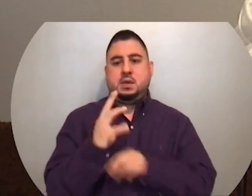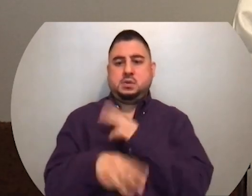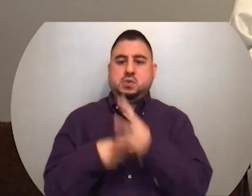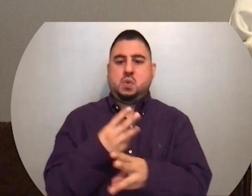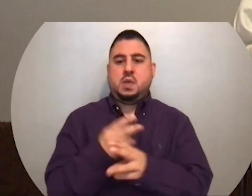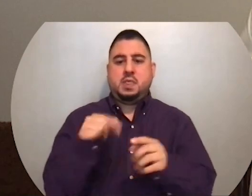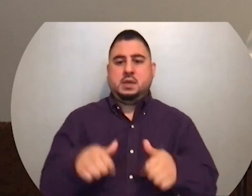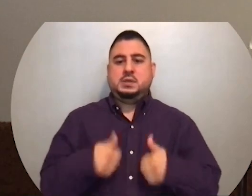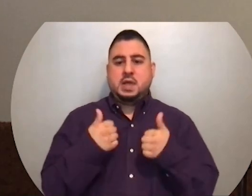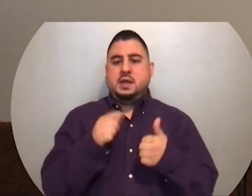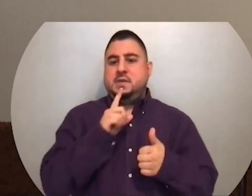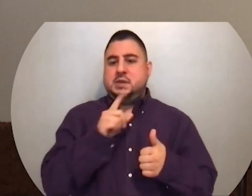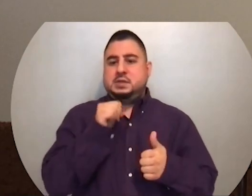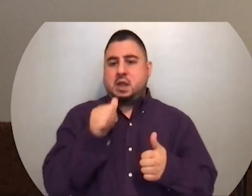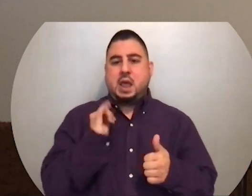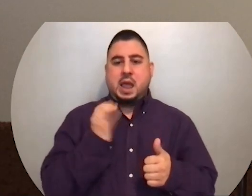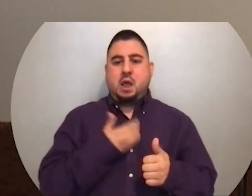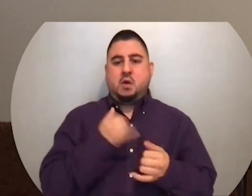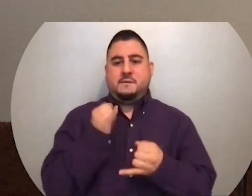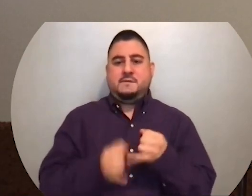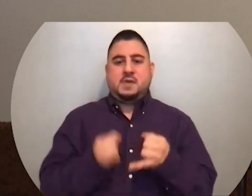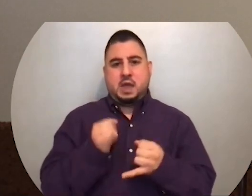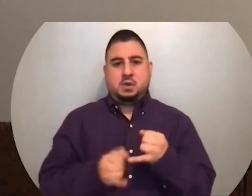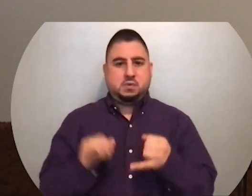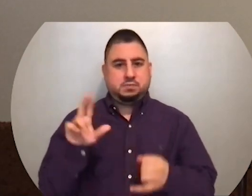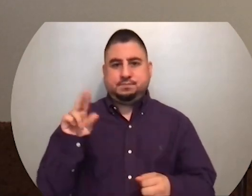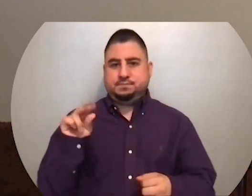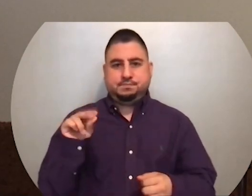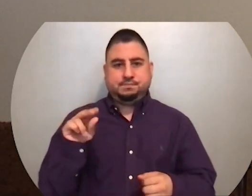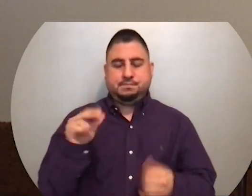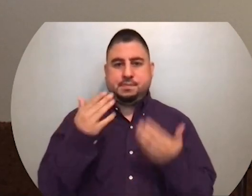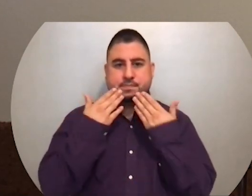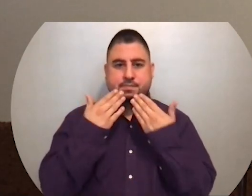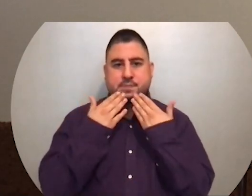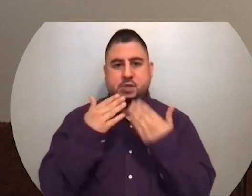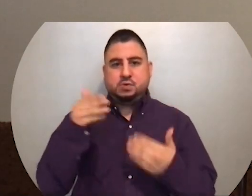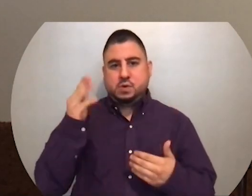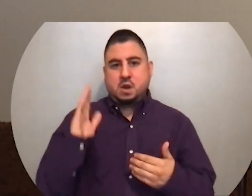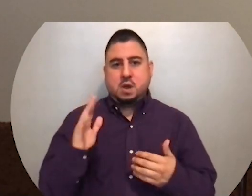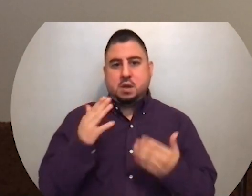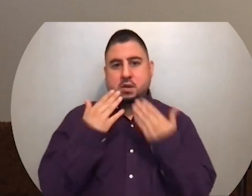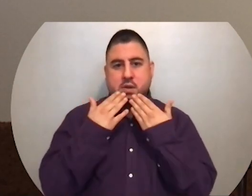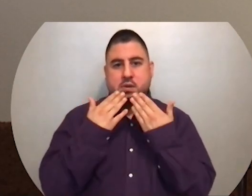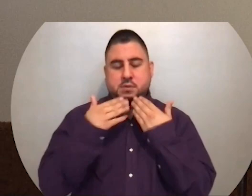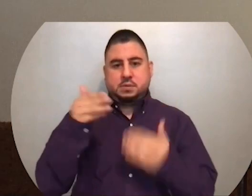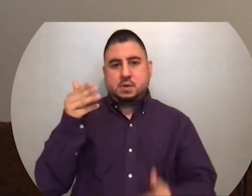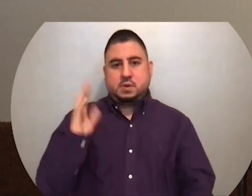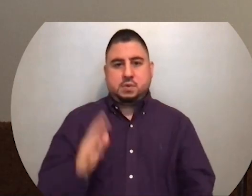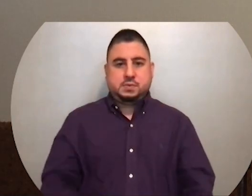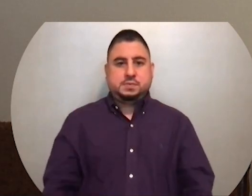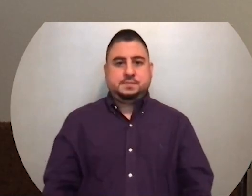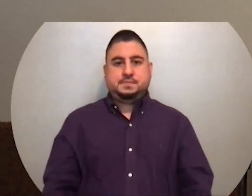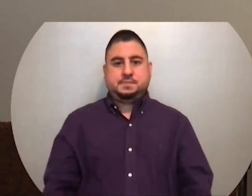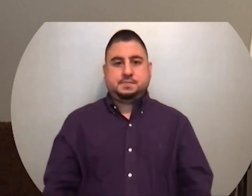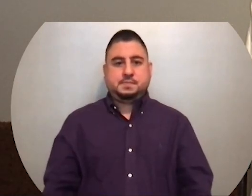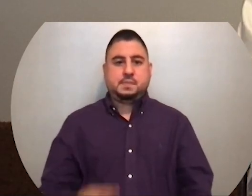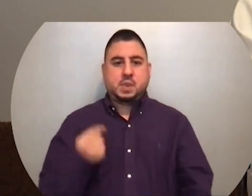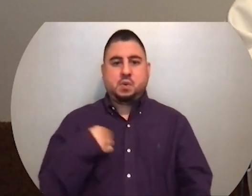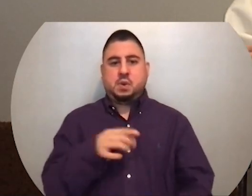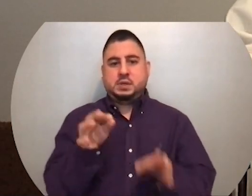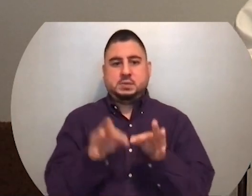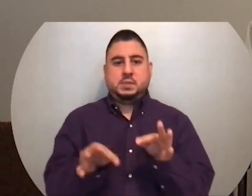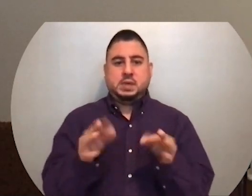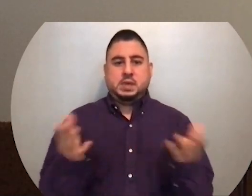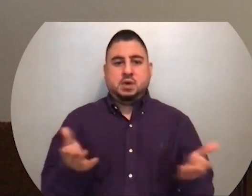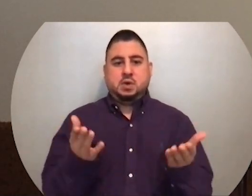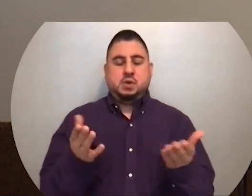this life, is not our final end. Thanks be to God. Gracias a Dios. We are simply on